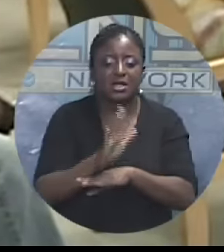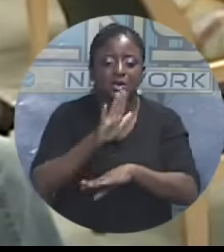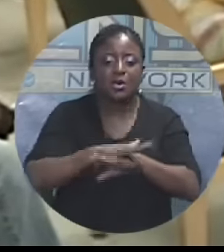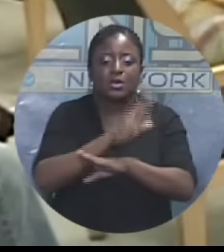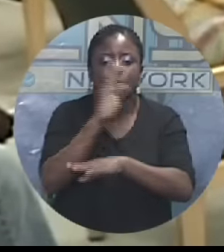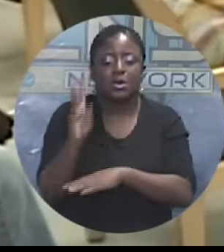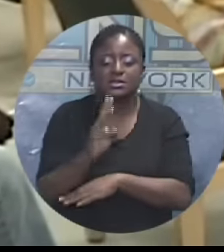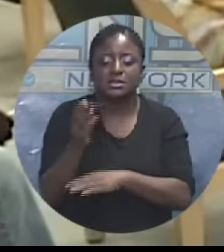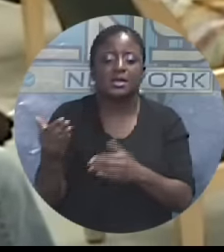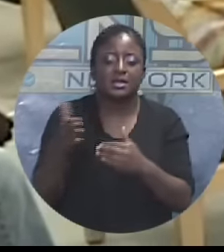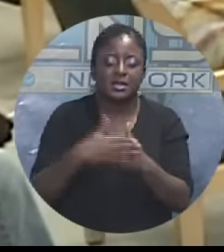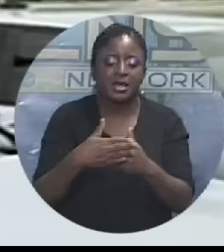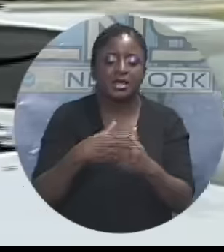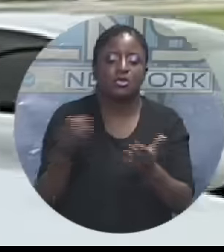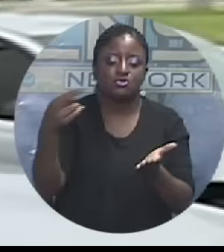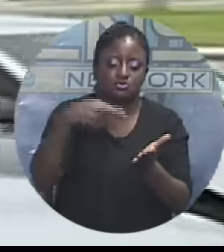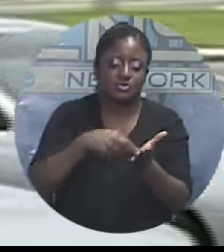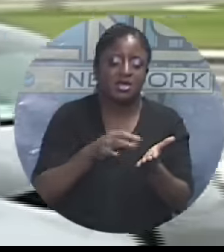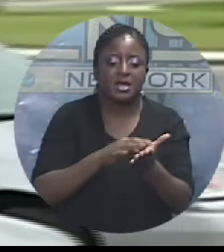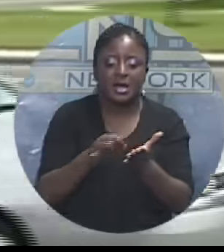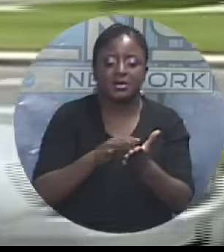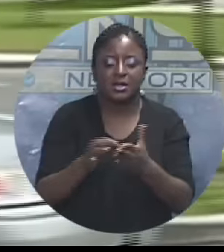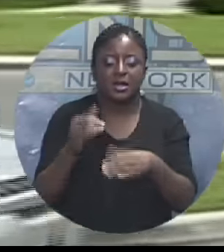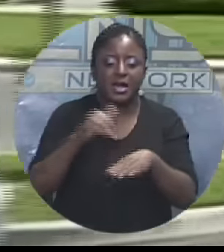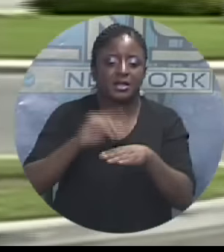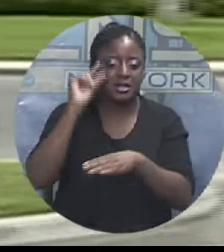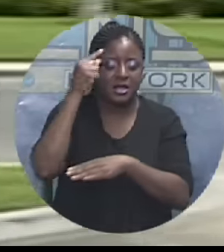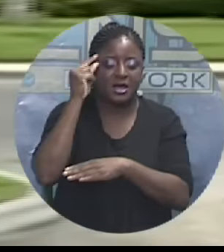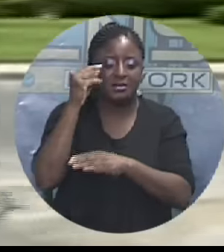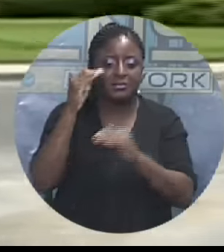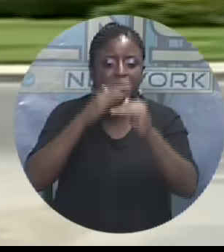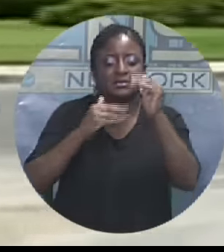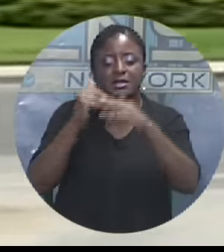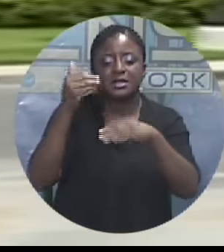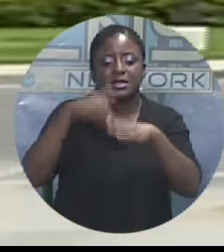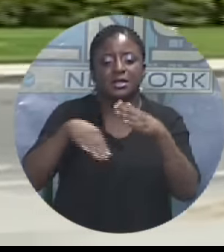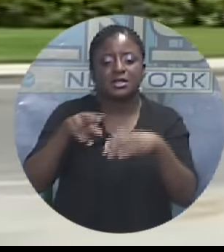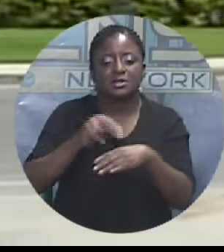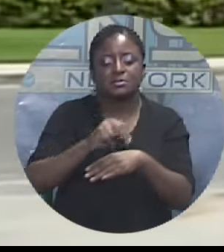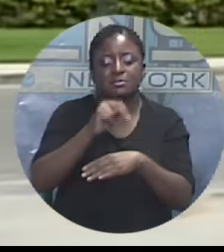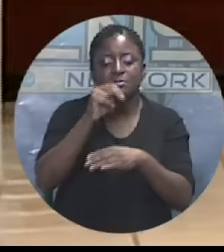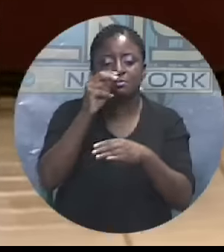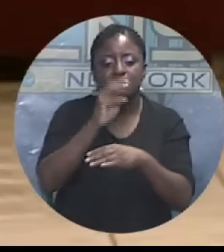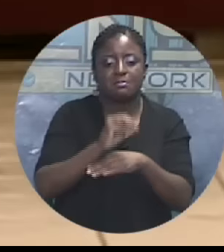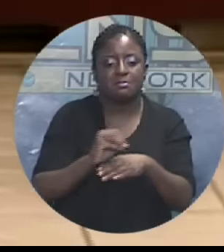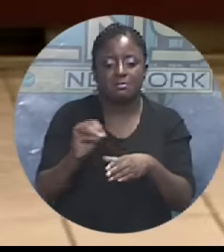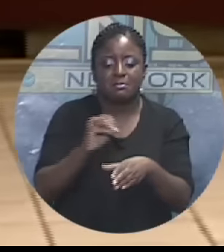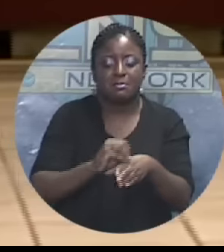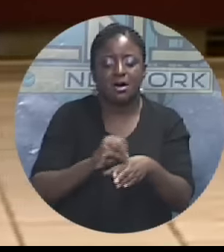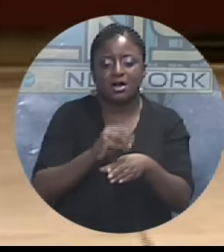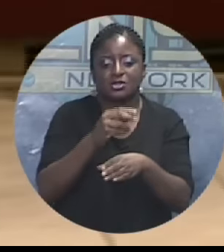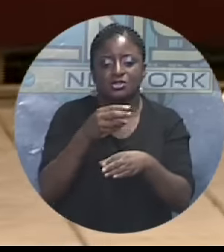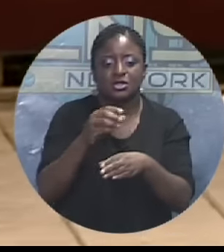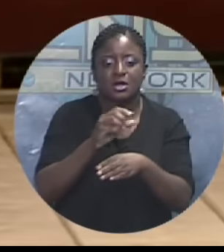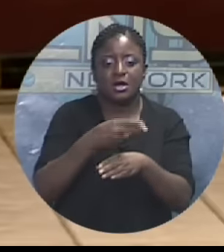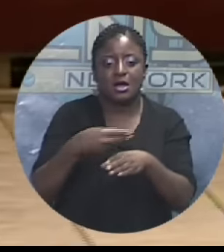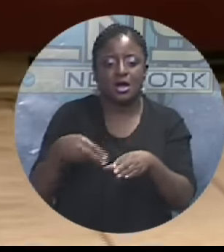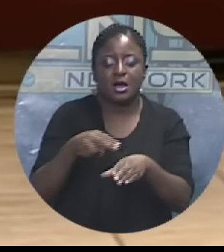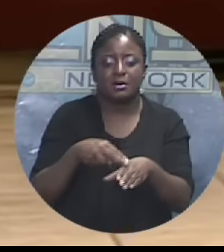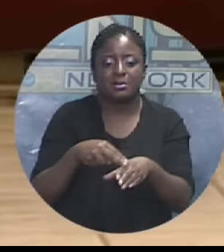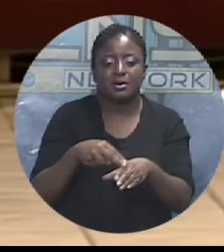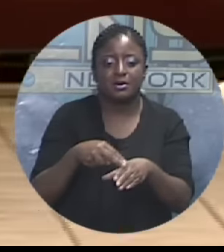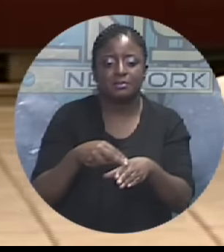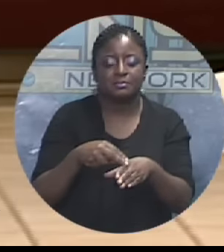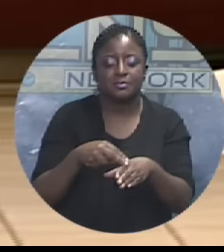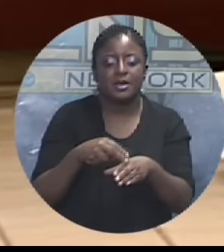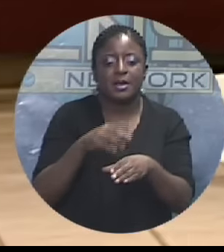were back at it again for the recount at the government complex in Marsh Harbor, Abaco. Aside from Bill 1, which received